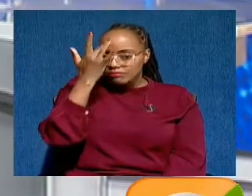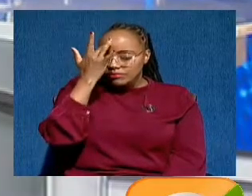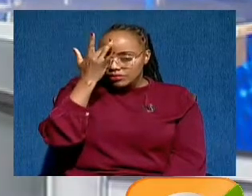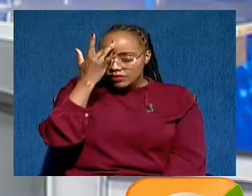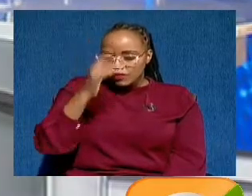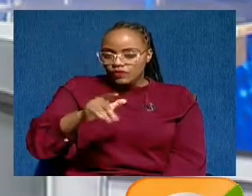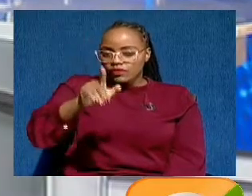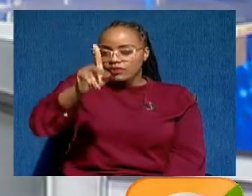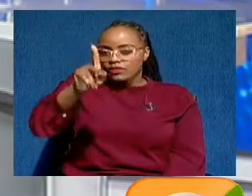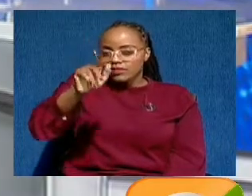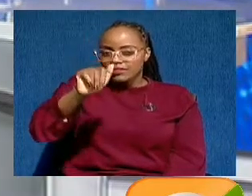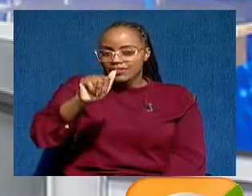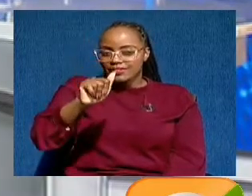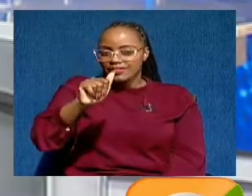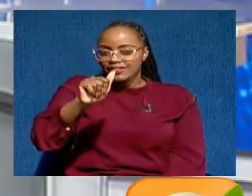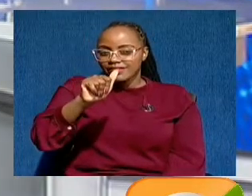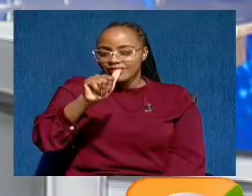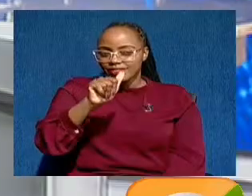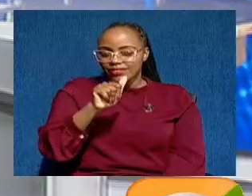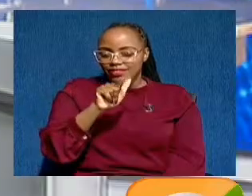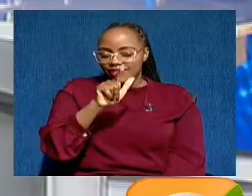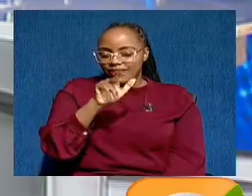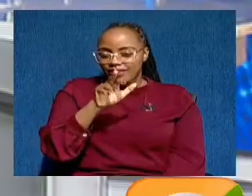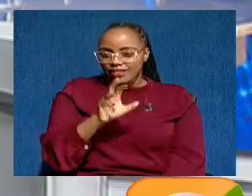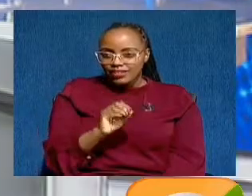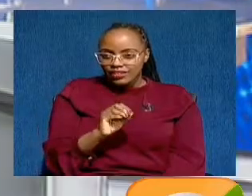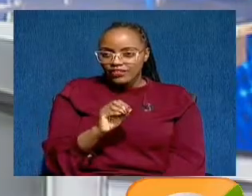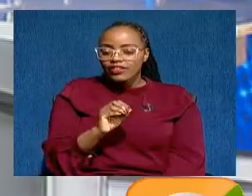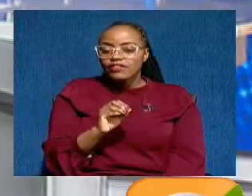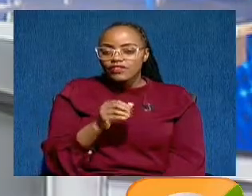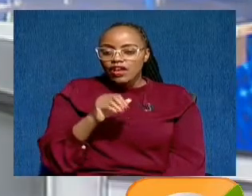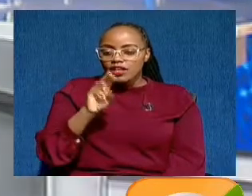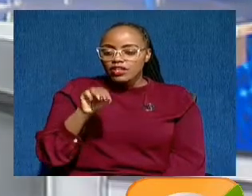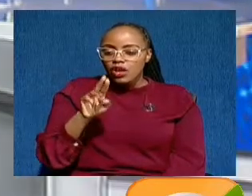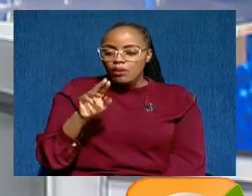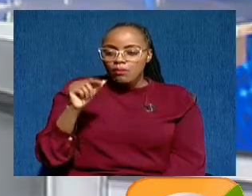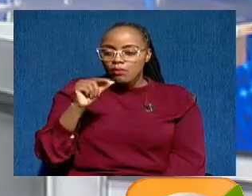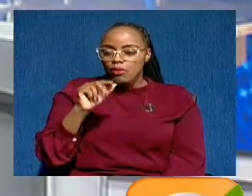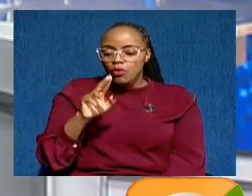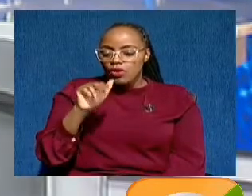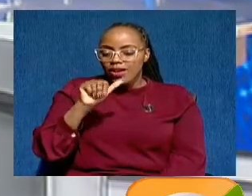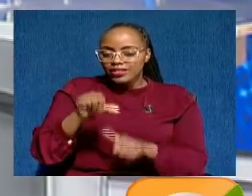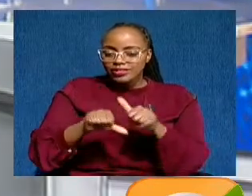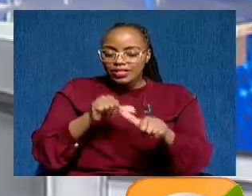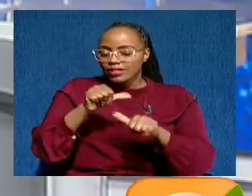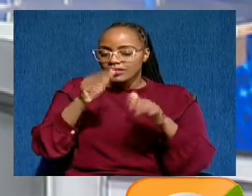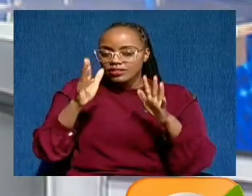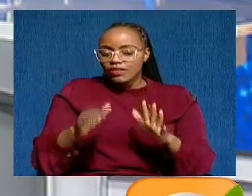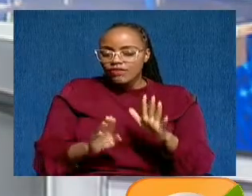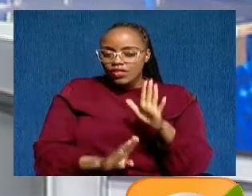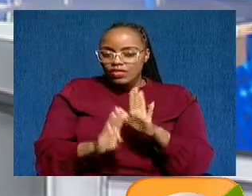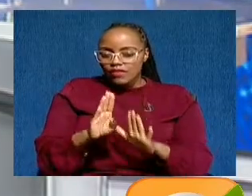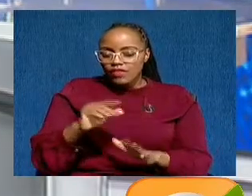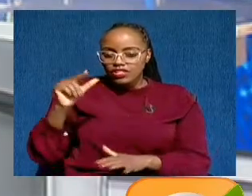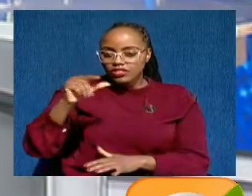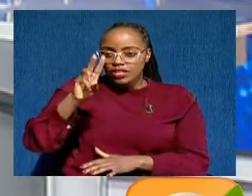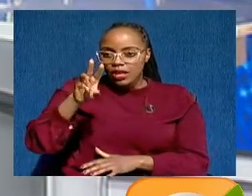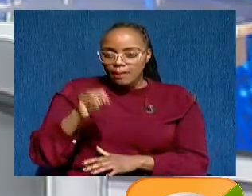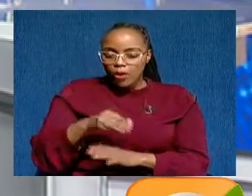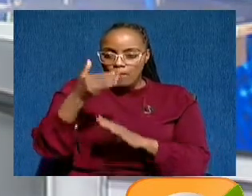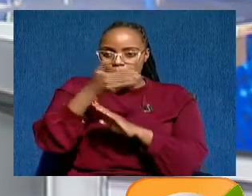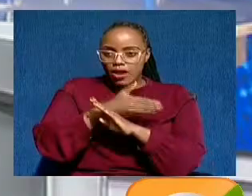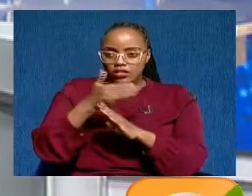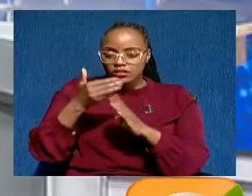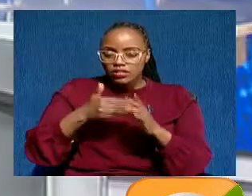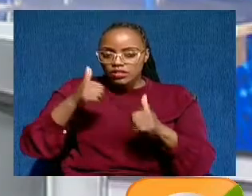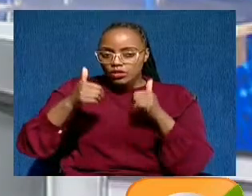and Livestock Research Organization's biotechnology site in Muguga, scientists are developing a genetically modified potato that